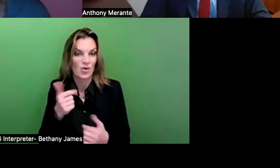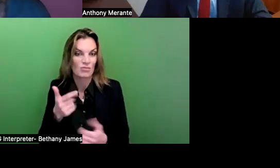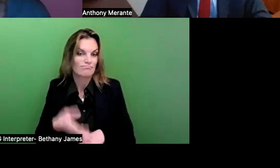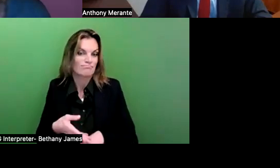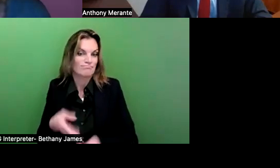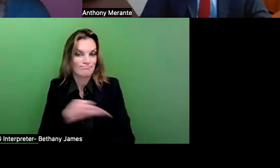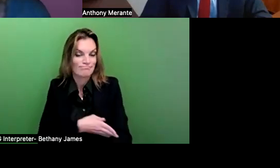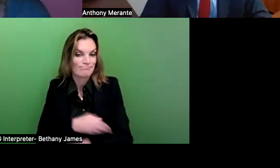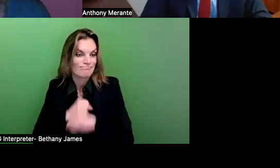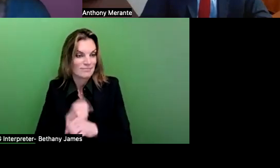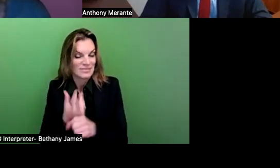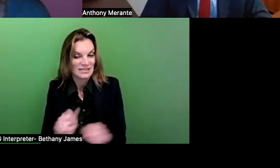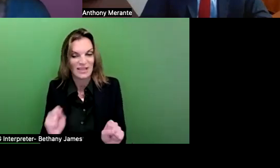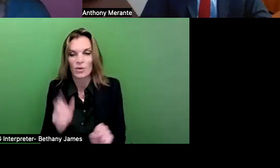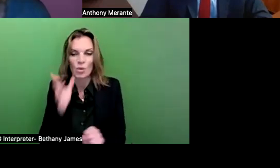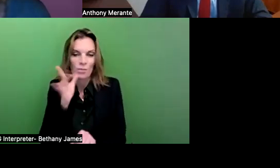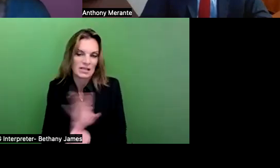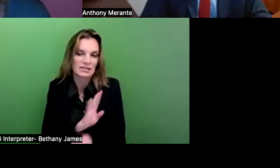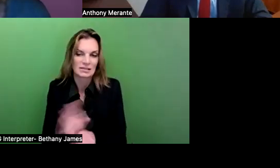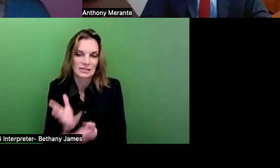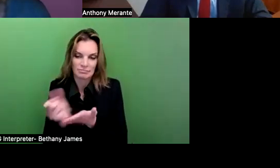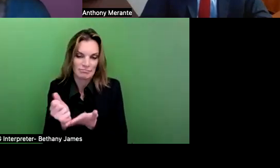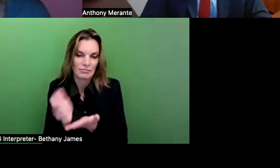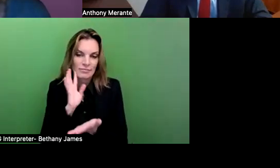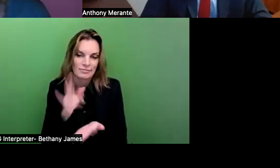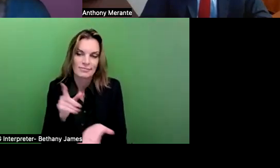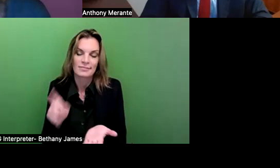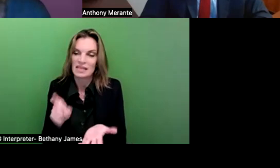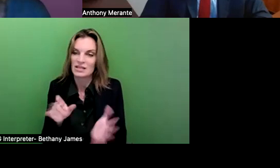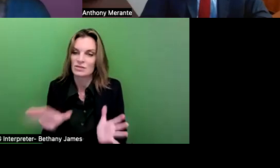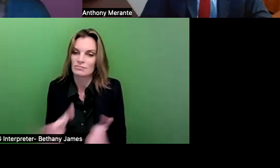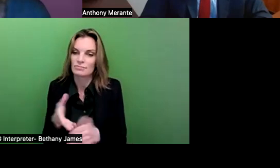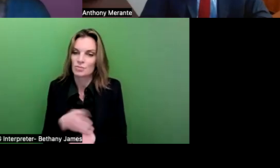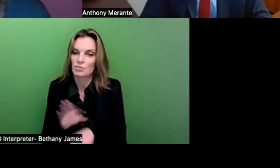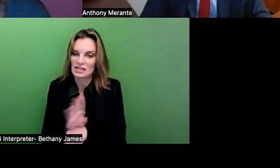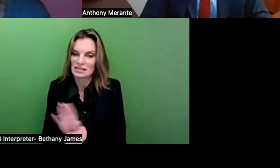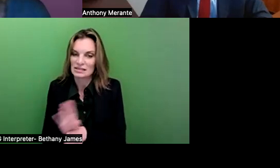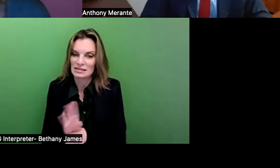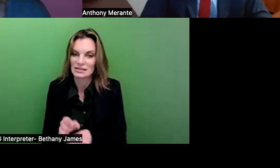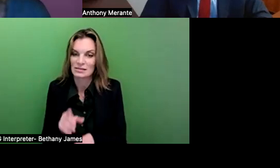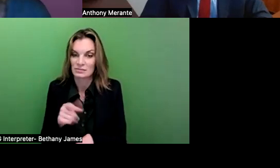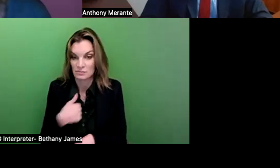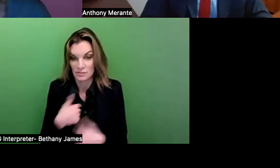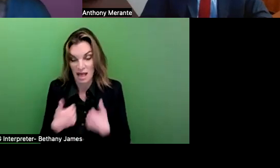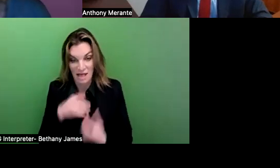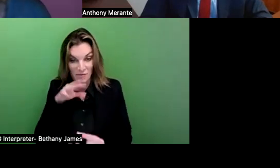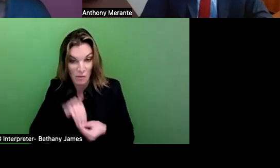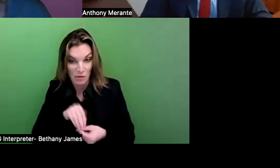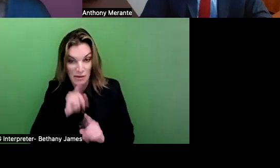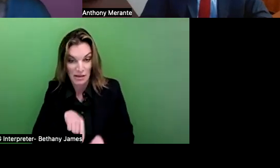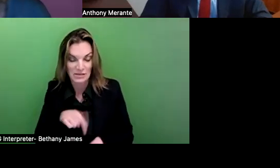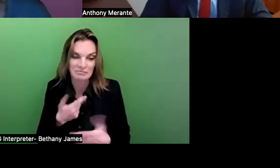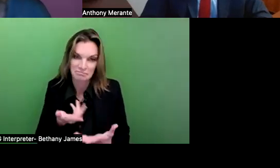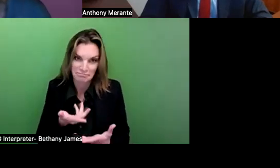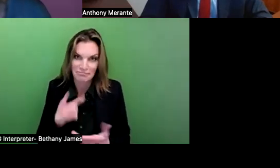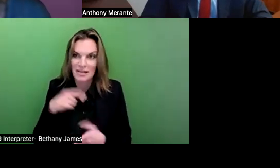any business. We need to bring some business in here that will generate. And again, do I have all the answers? I will bring in some people in the